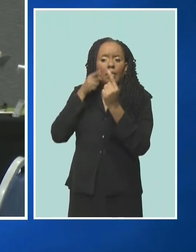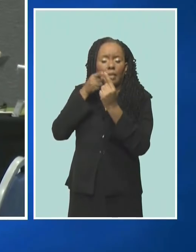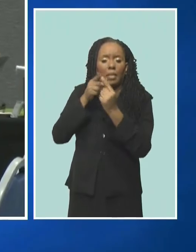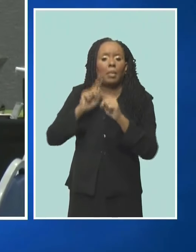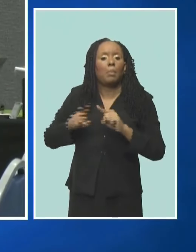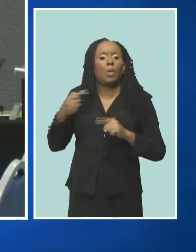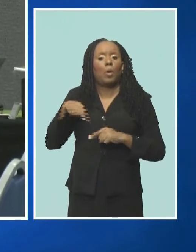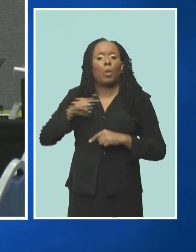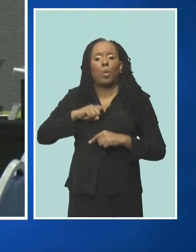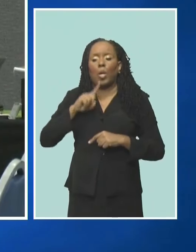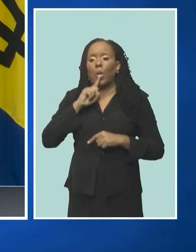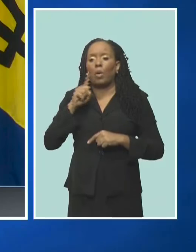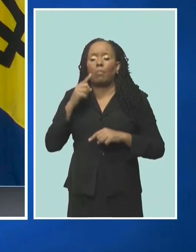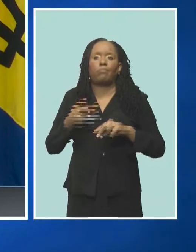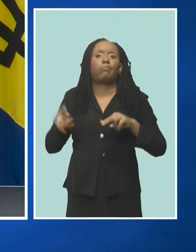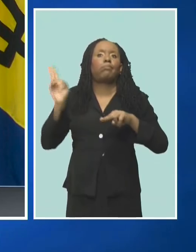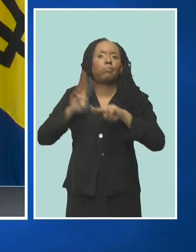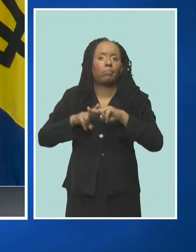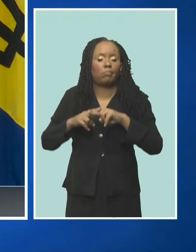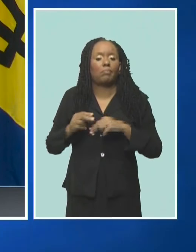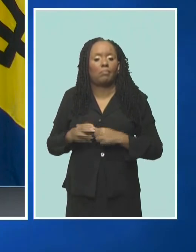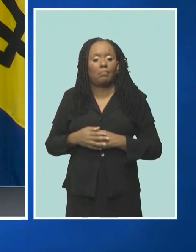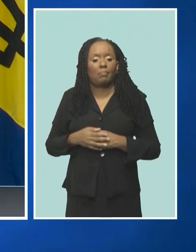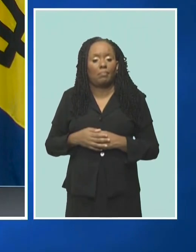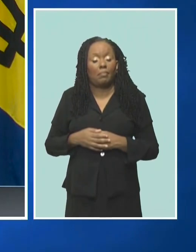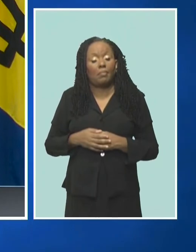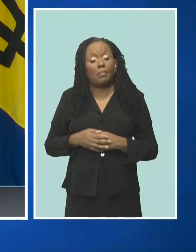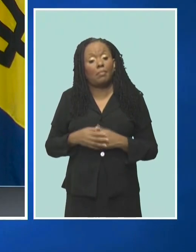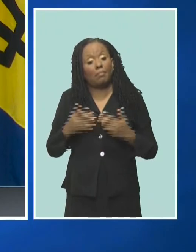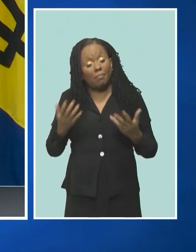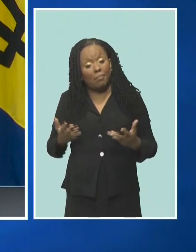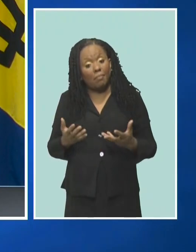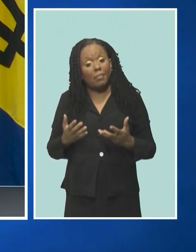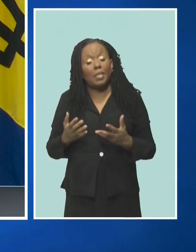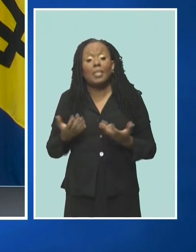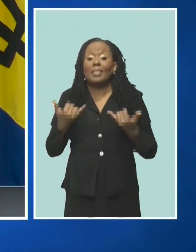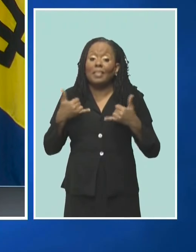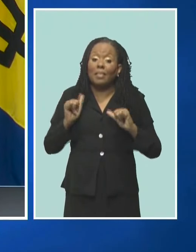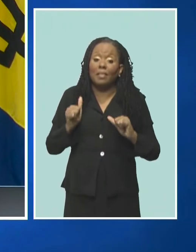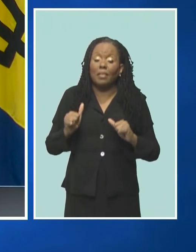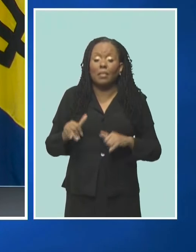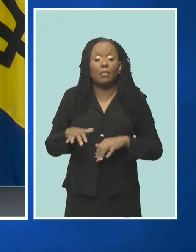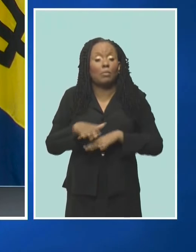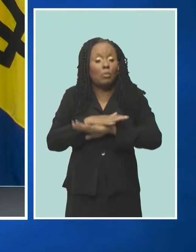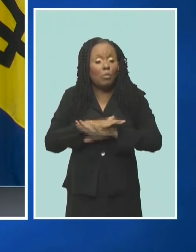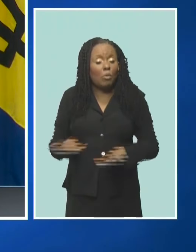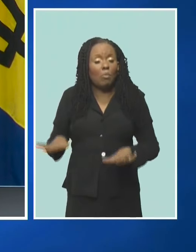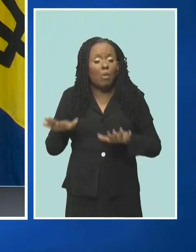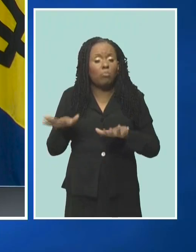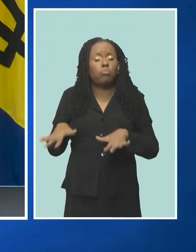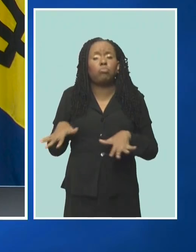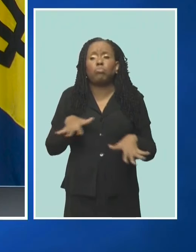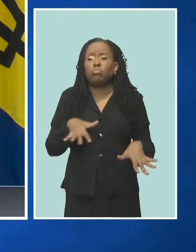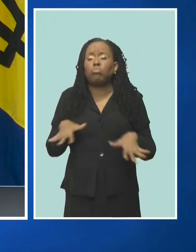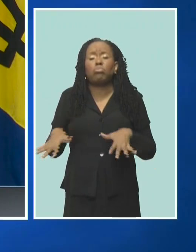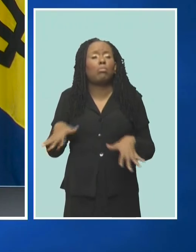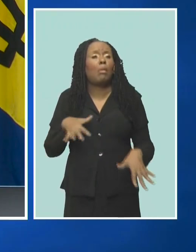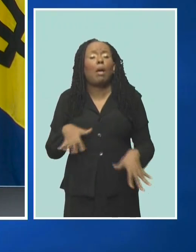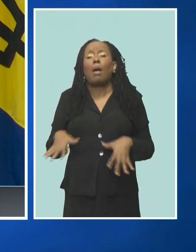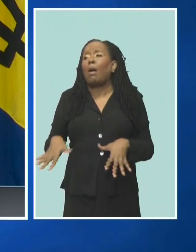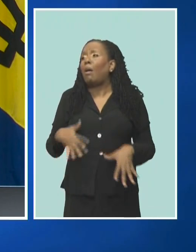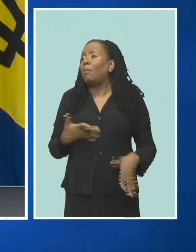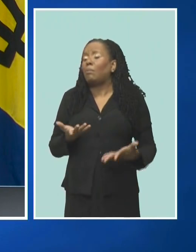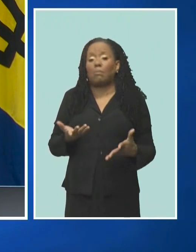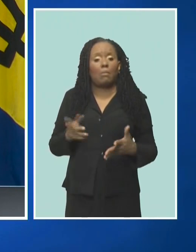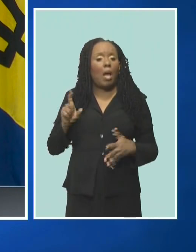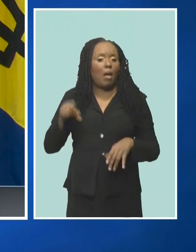really commendable. However, as Senator Blackman indicated, we must not become complacent and we still have significant work to be done